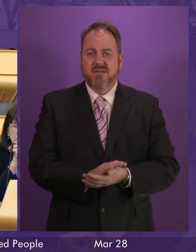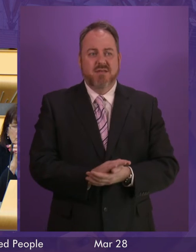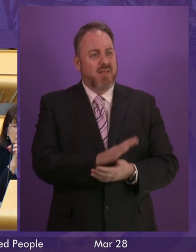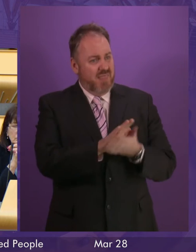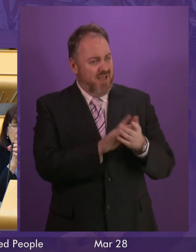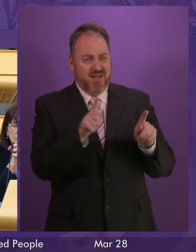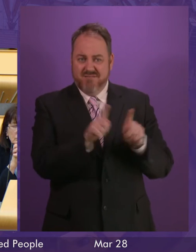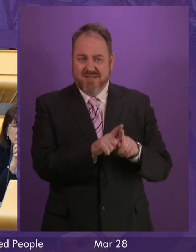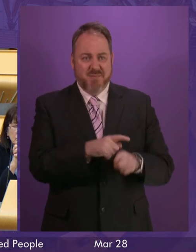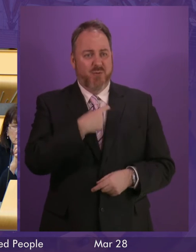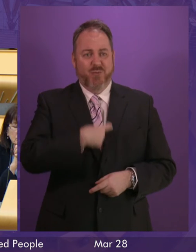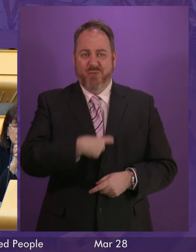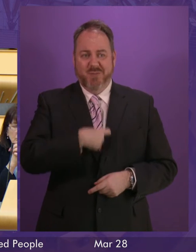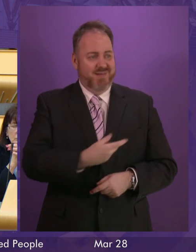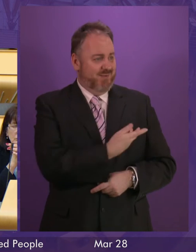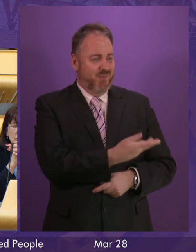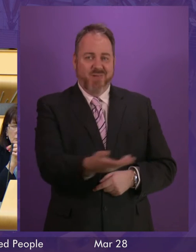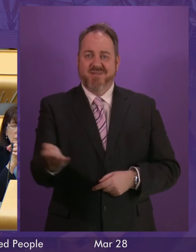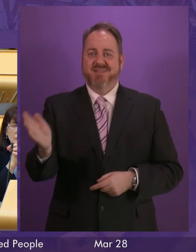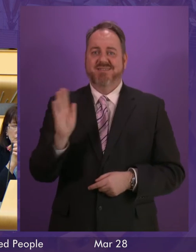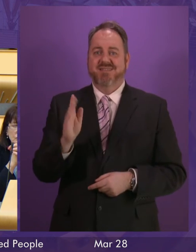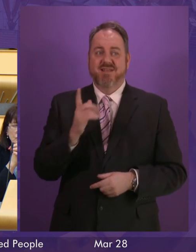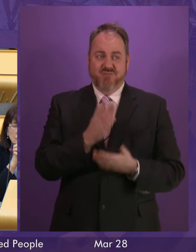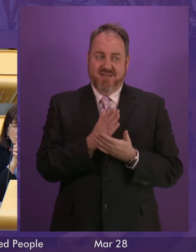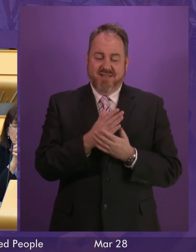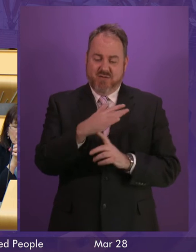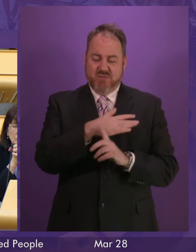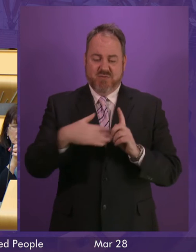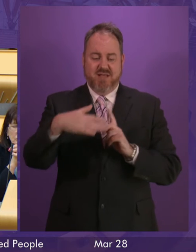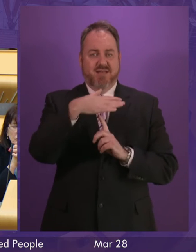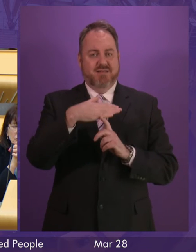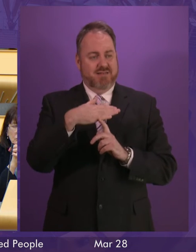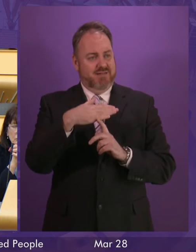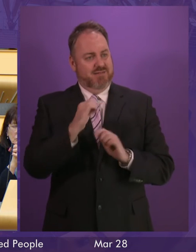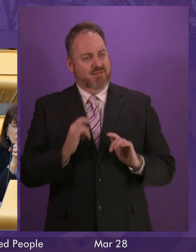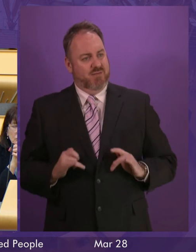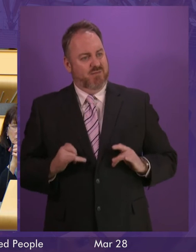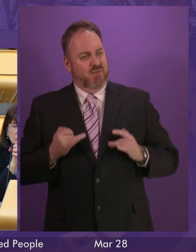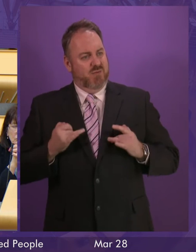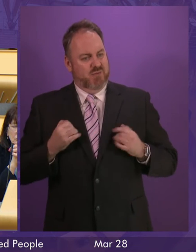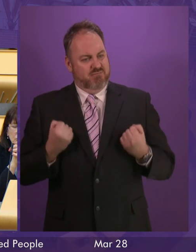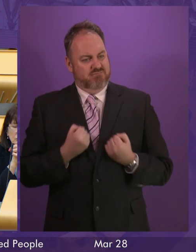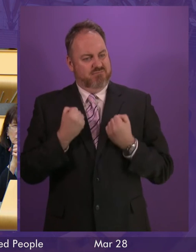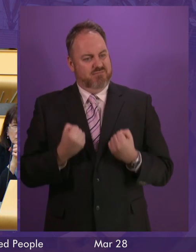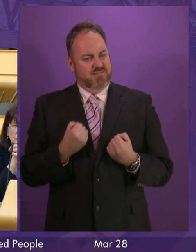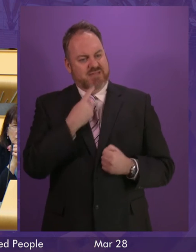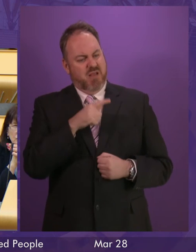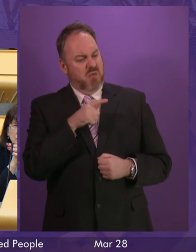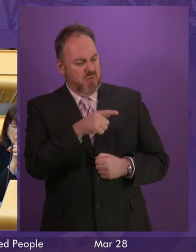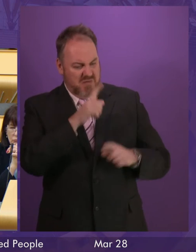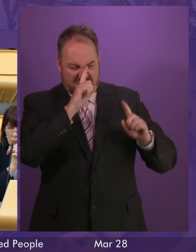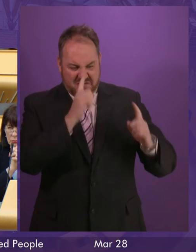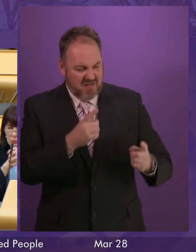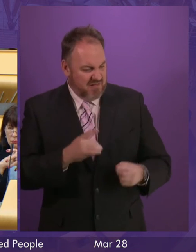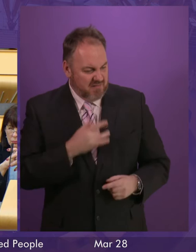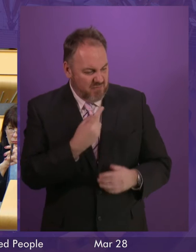human being because of it. Indeed, it's because of society determining that someone who has a particular condition is unable to